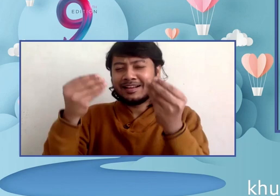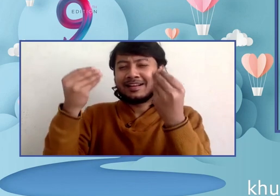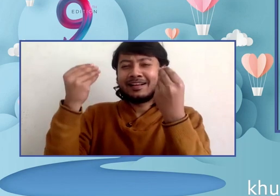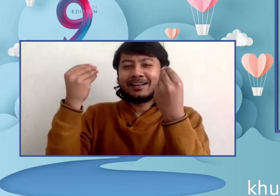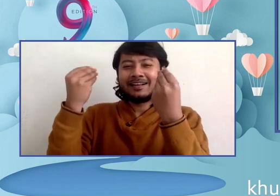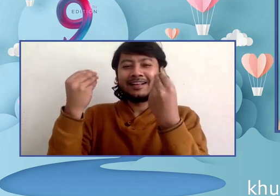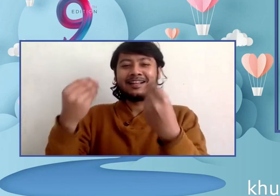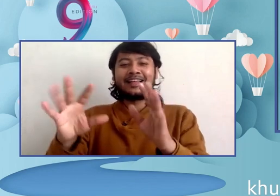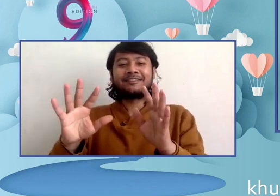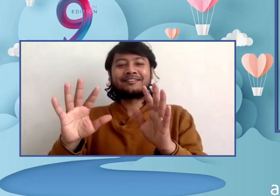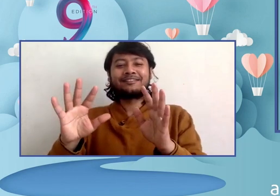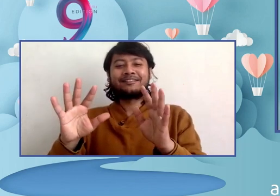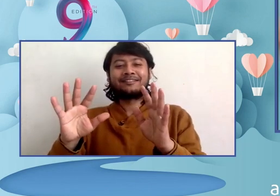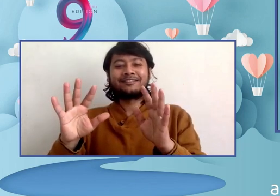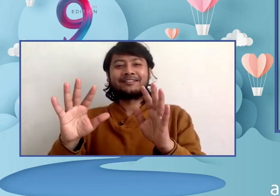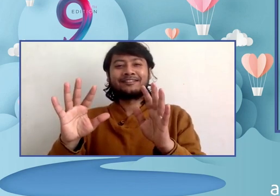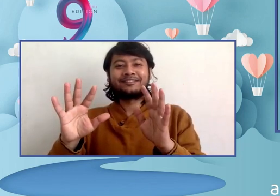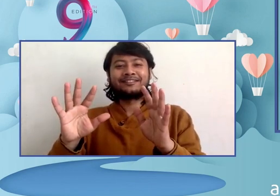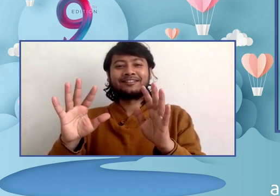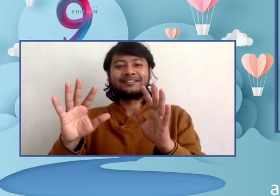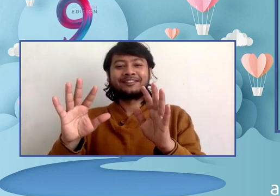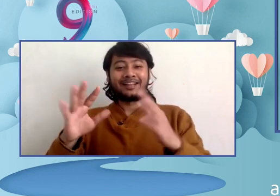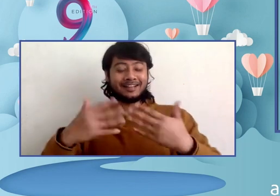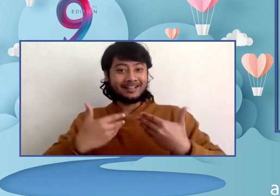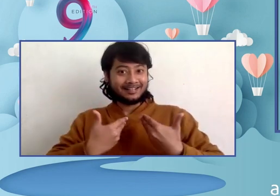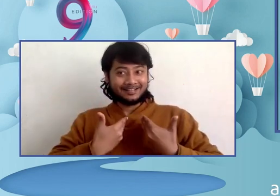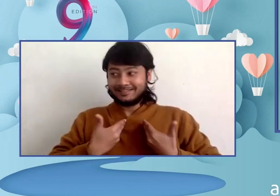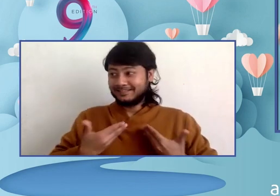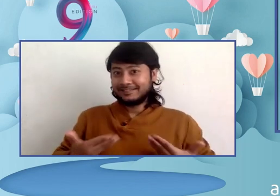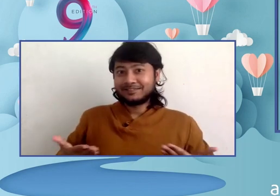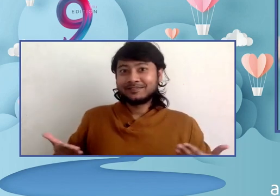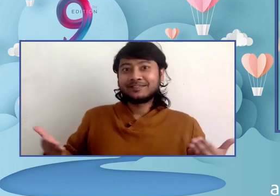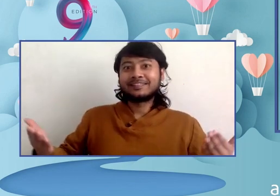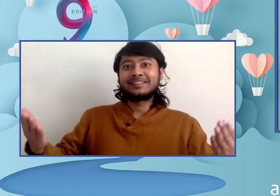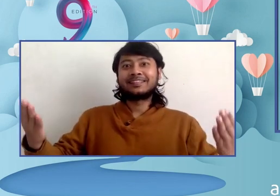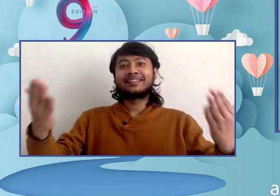khud piche, aur hum ud chale.